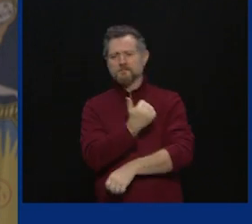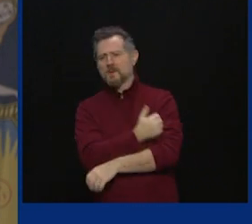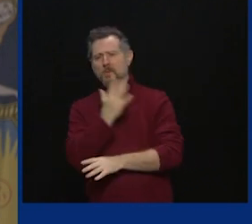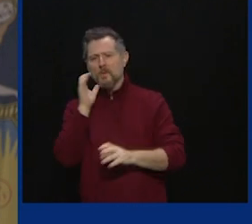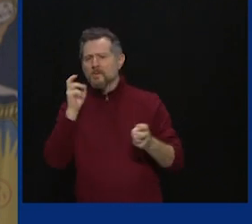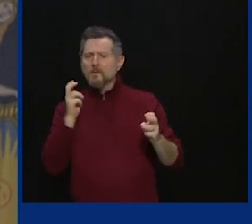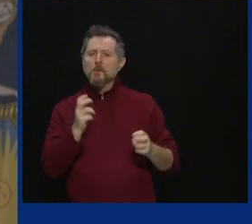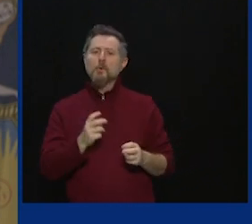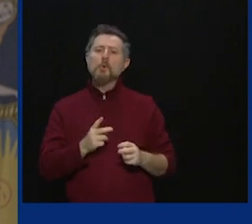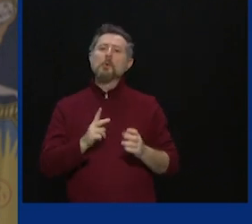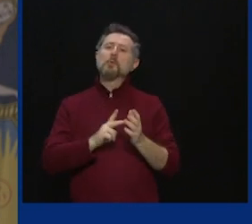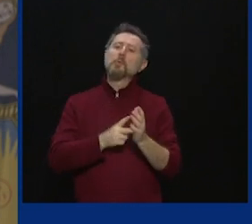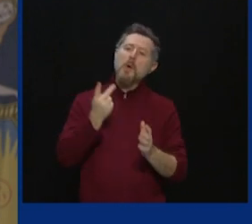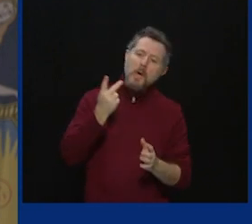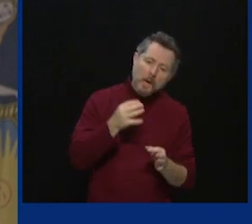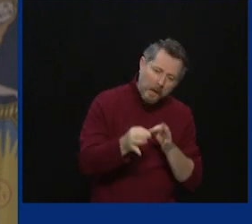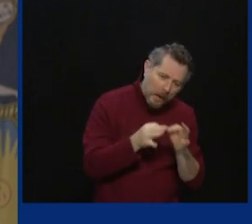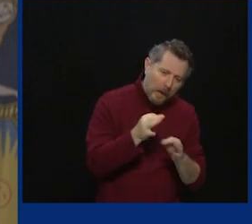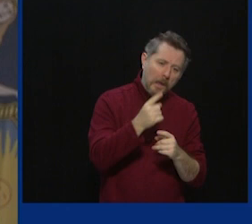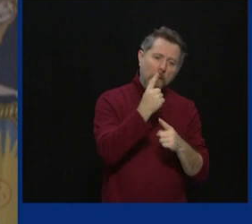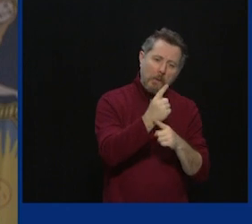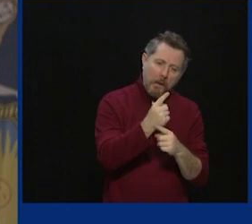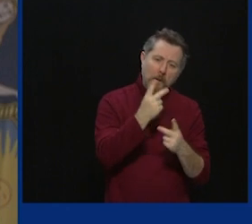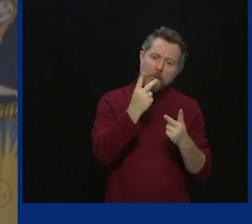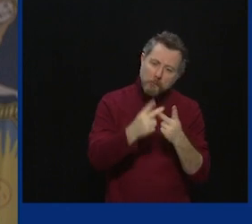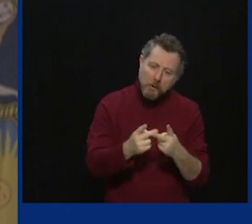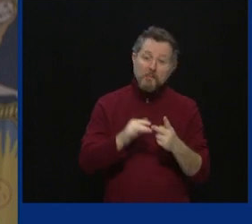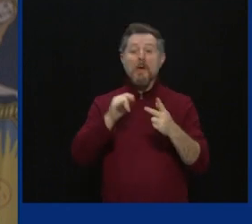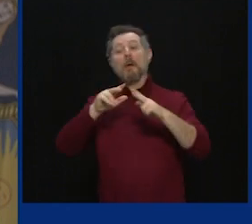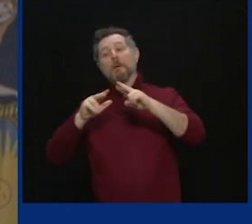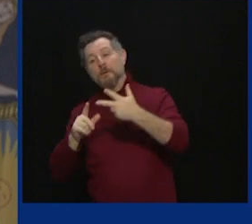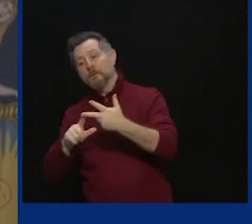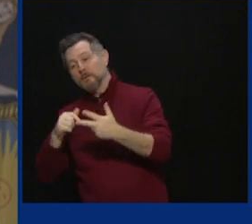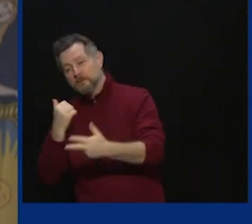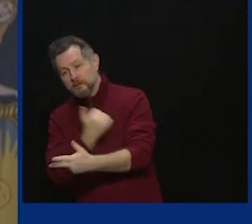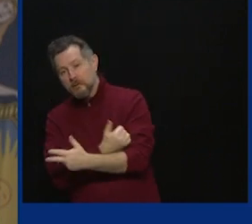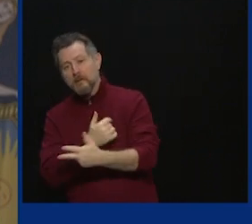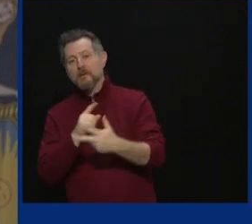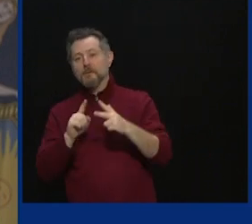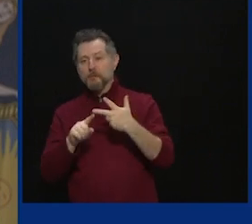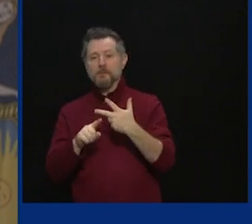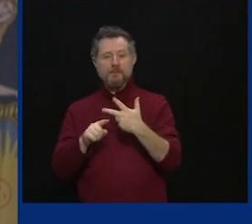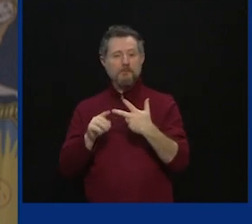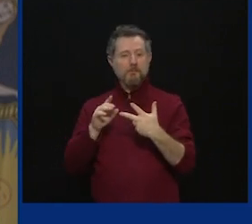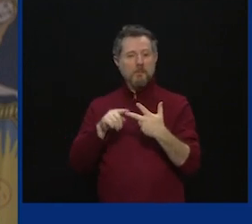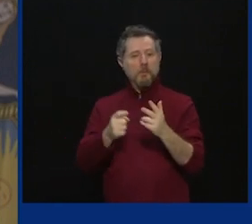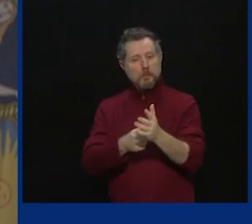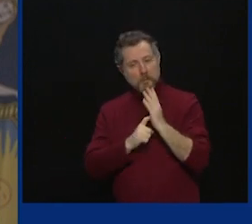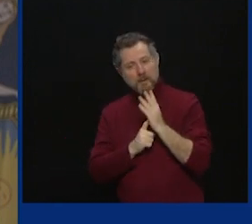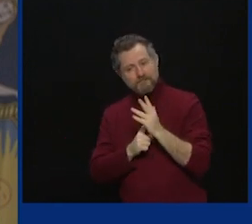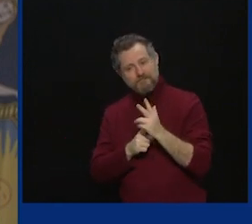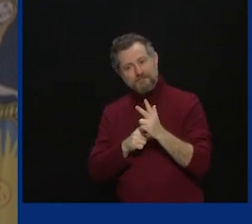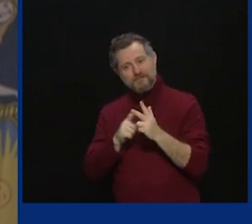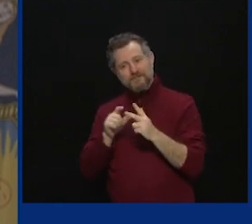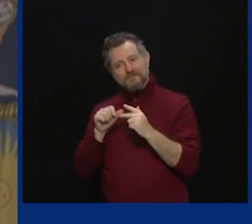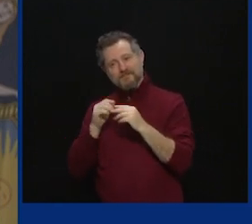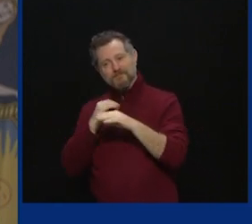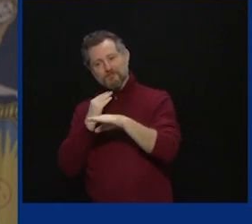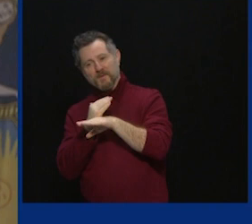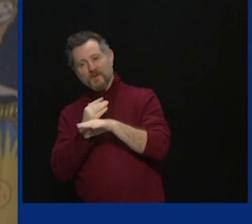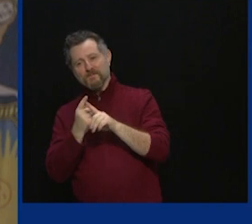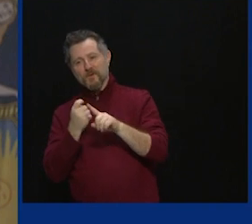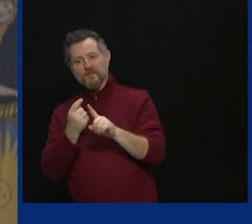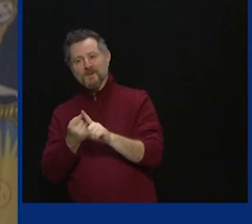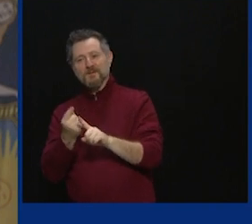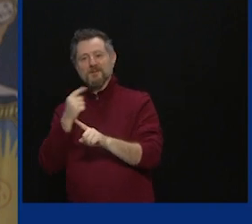that the booster shot is necessary to maintain protection against COVID? Second question first, John.